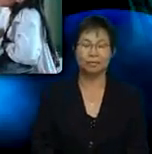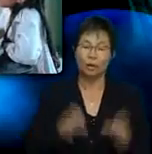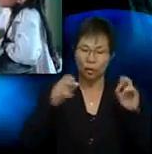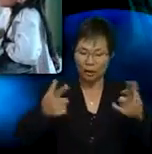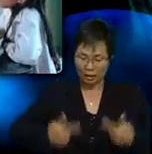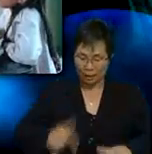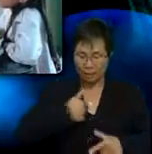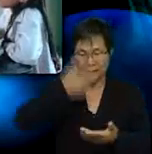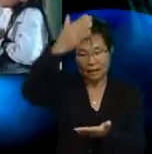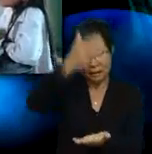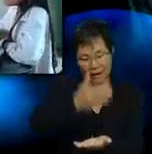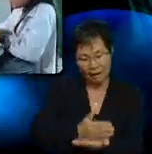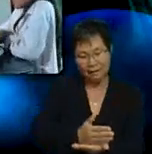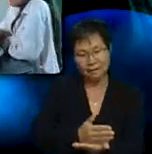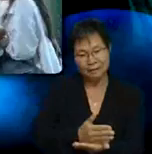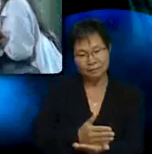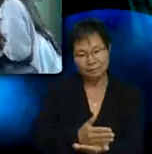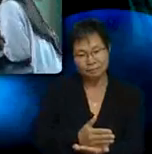Okay, let me cut.